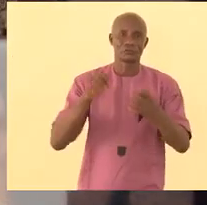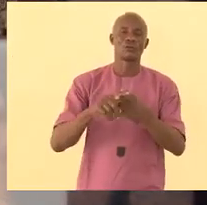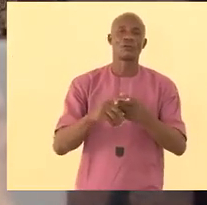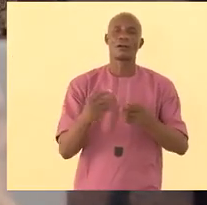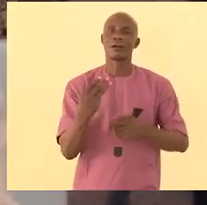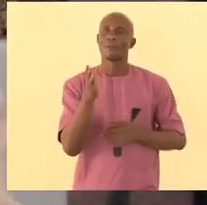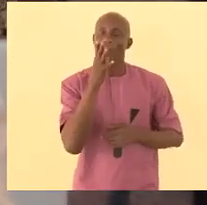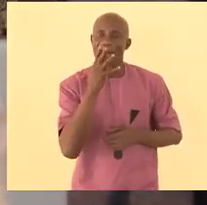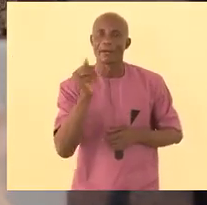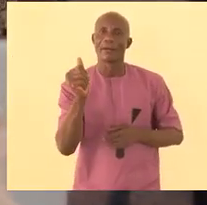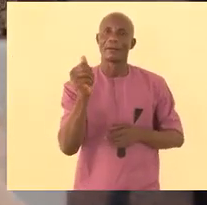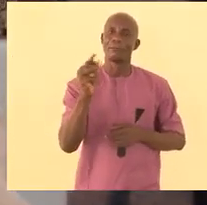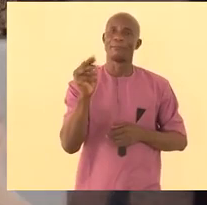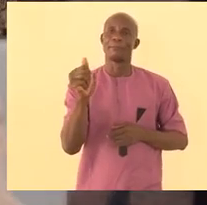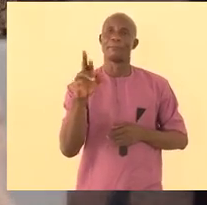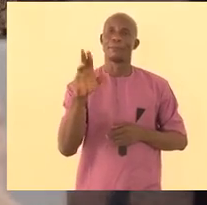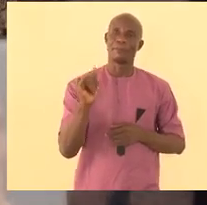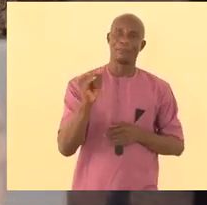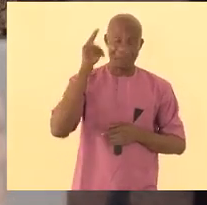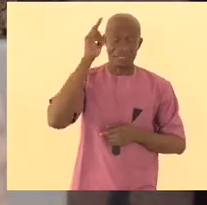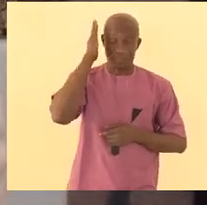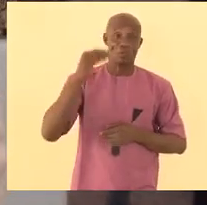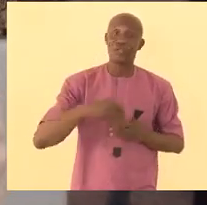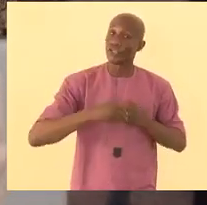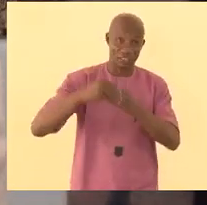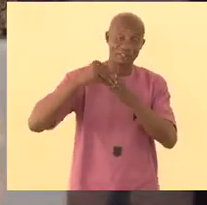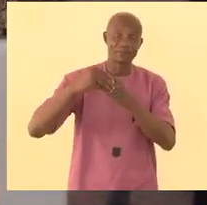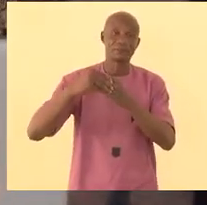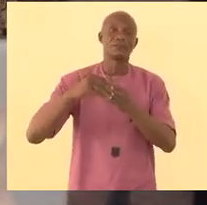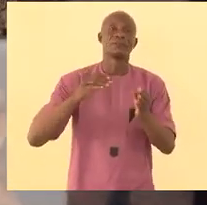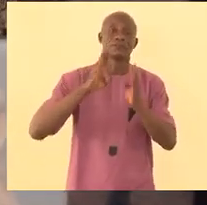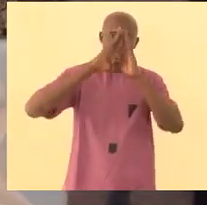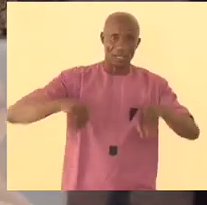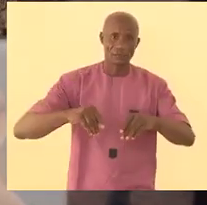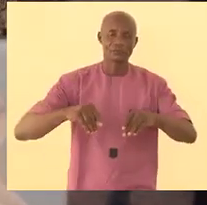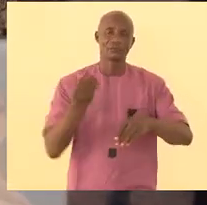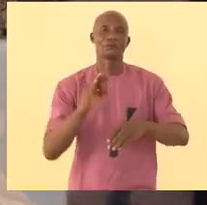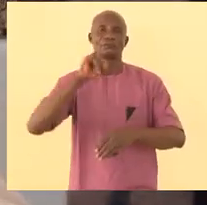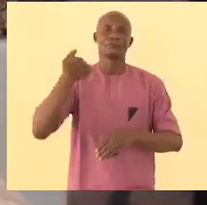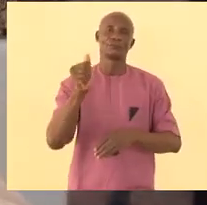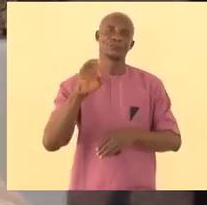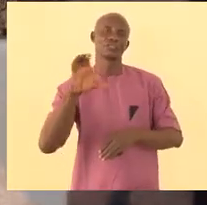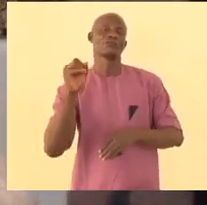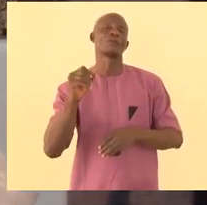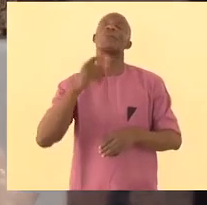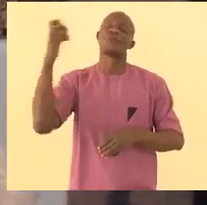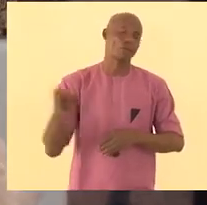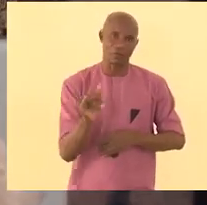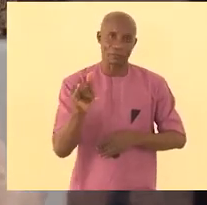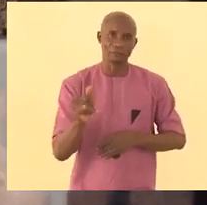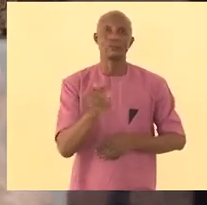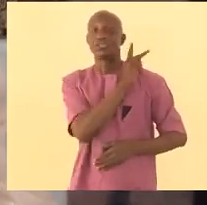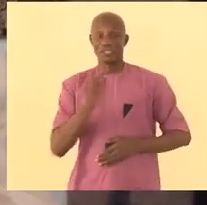Mary, he said, 'He will rule over the house of Jacob forever, and of his kingdom there will